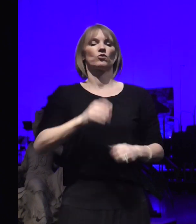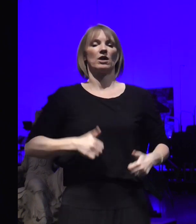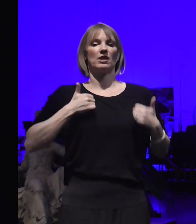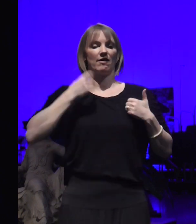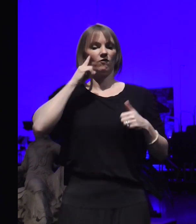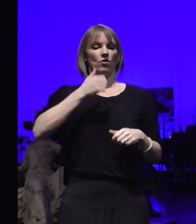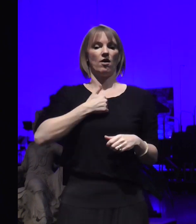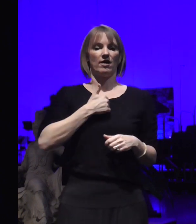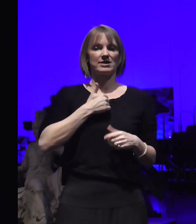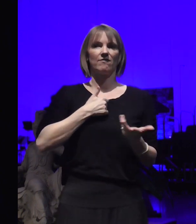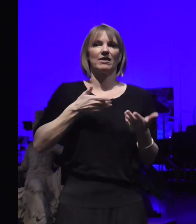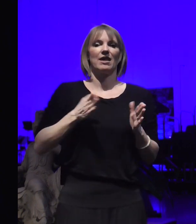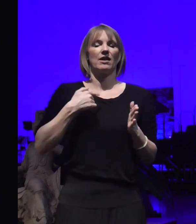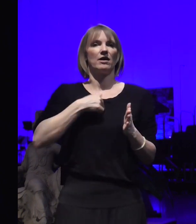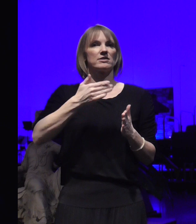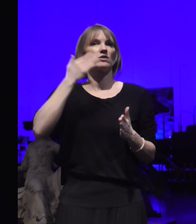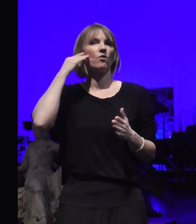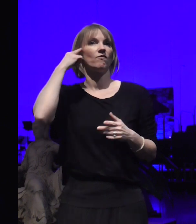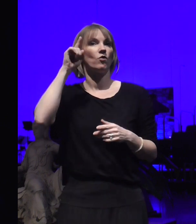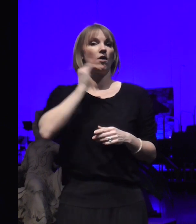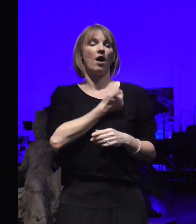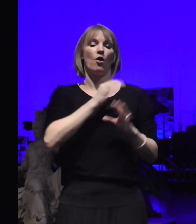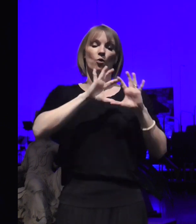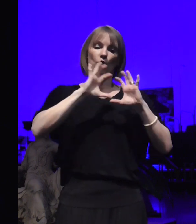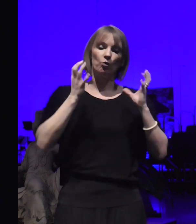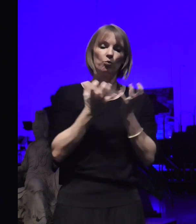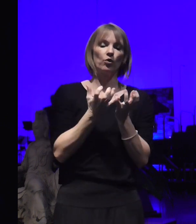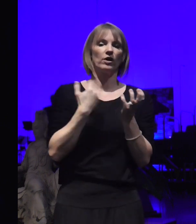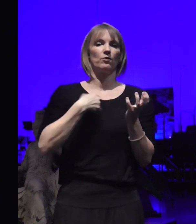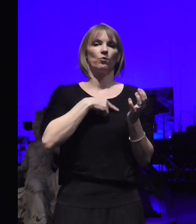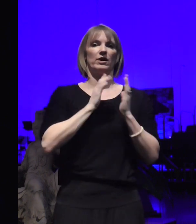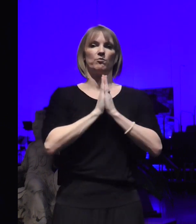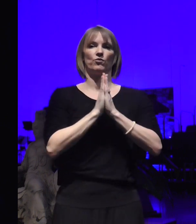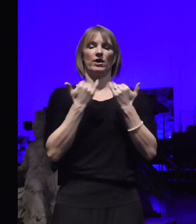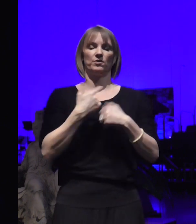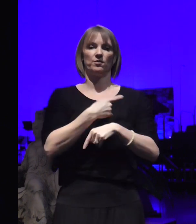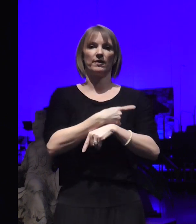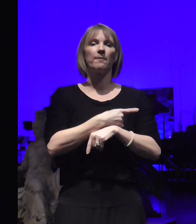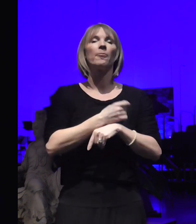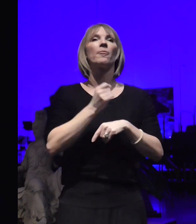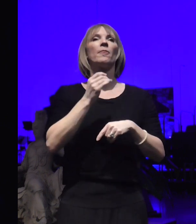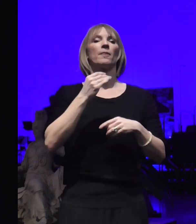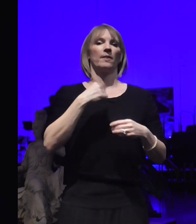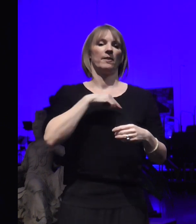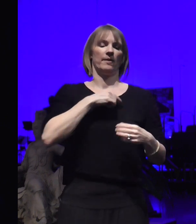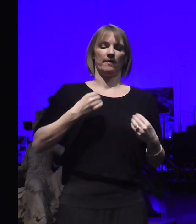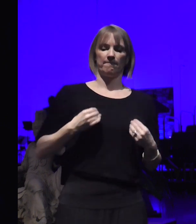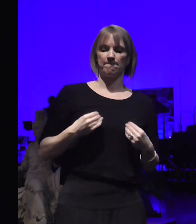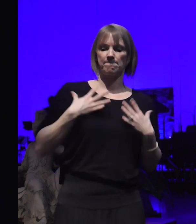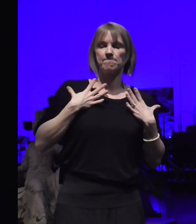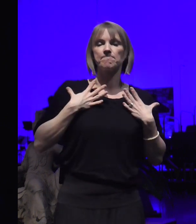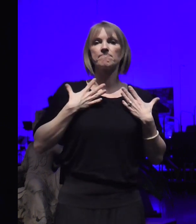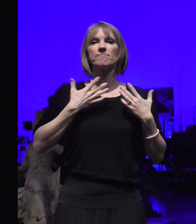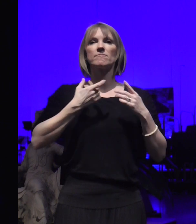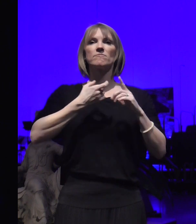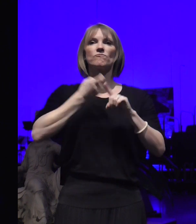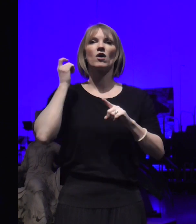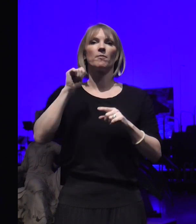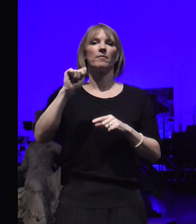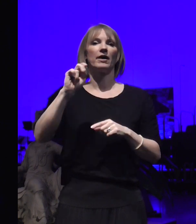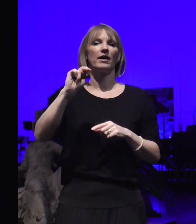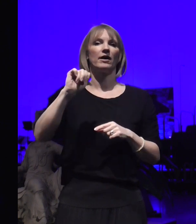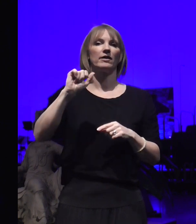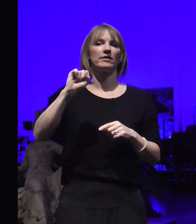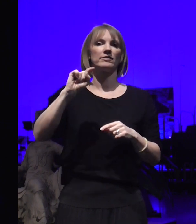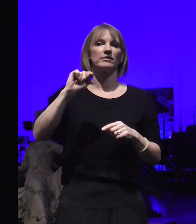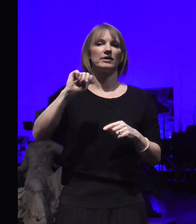ourselves, let us also know it for our world as we pray today. So inspired by the prayer of Anastasia,